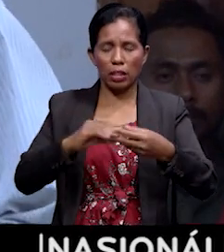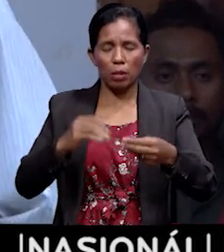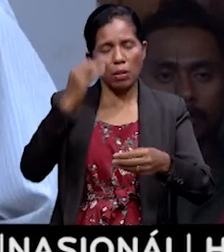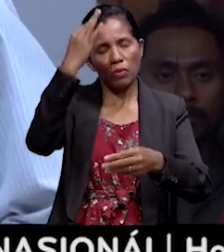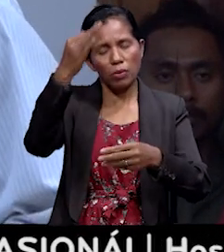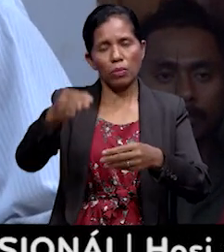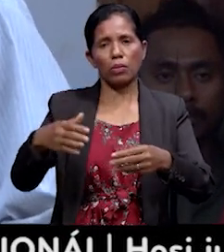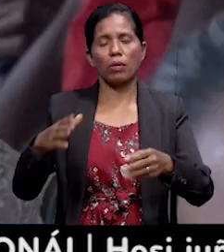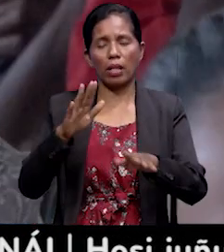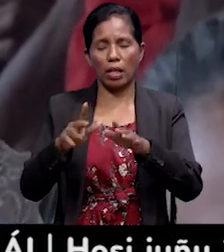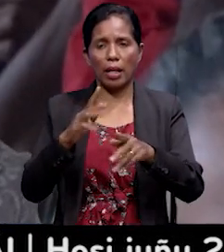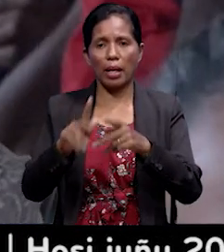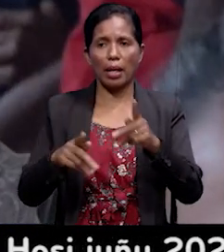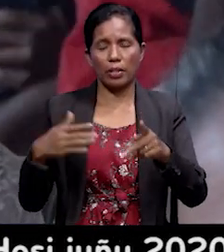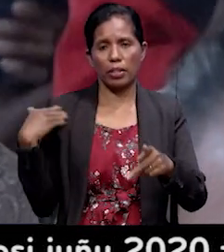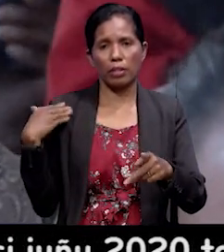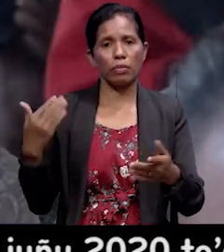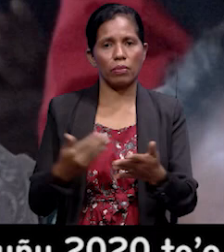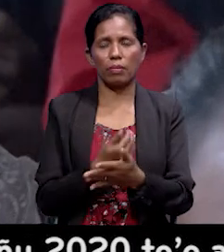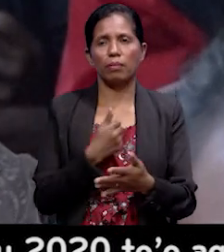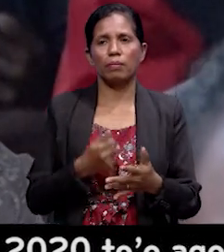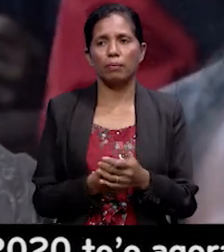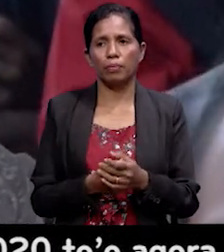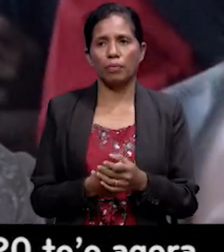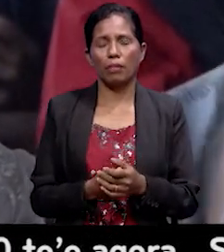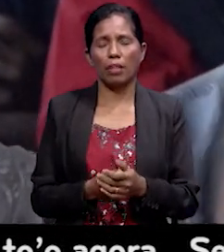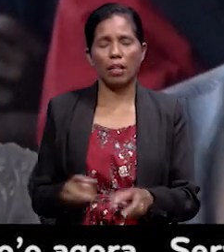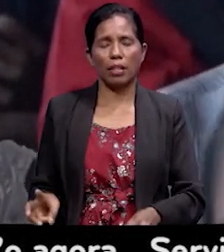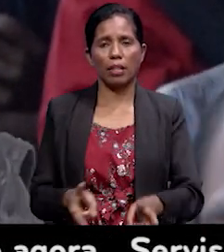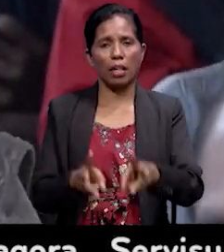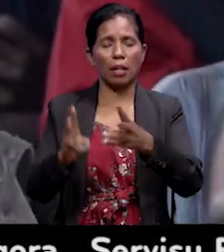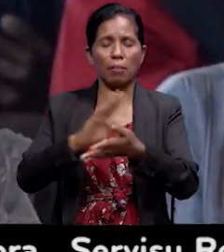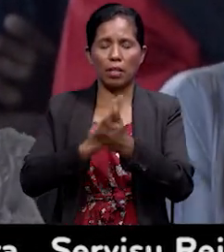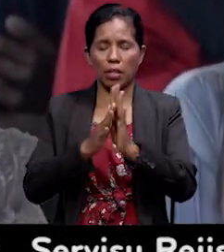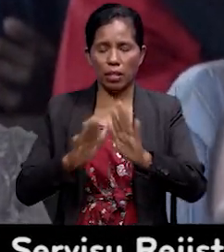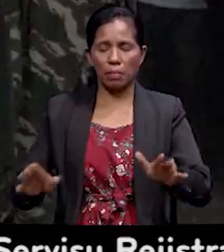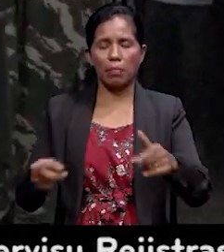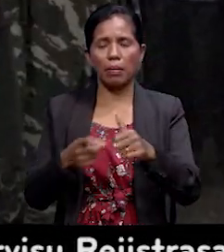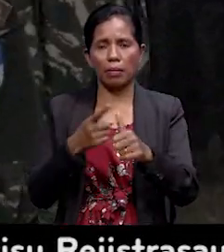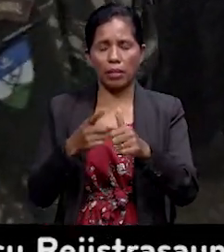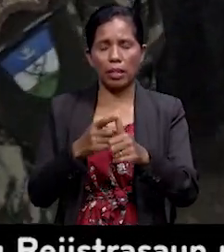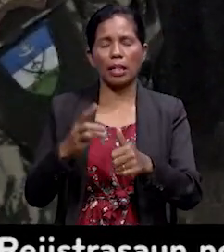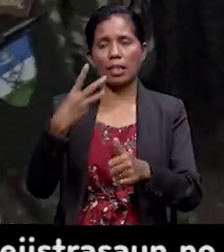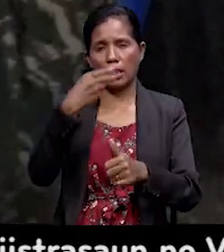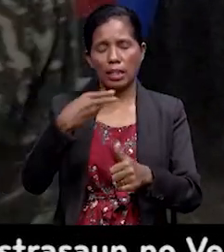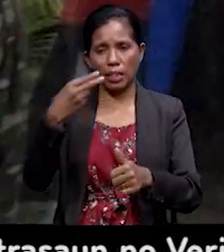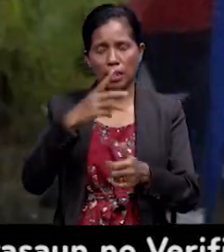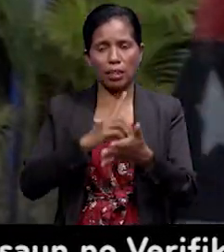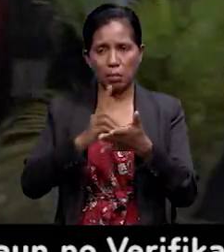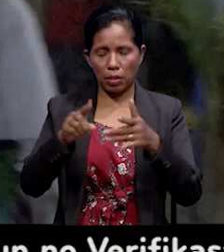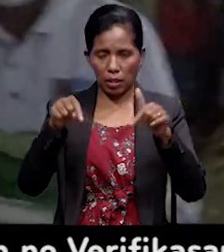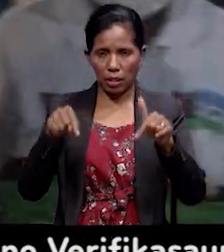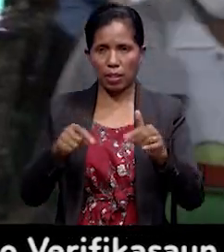samsira. Tor Valentil dalan badame fase dahuluk ramata ia quinta semana né? Hafoin